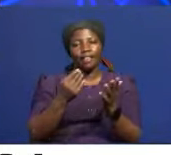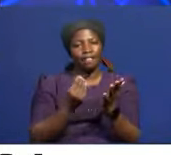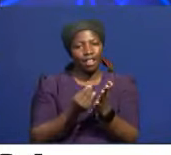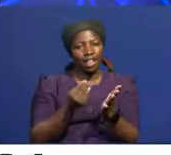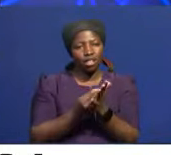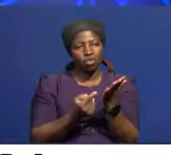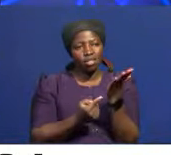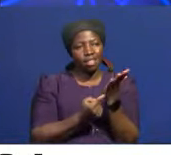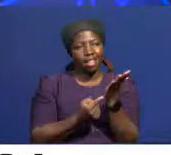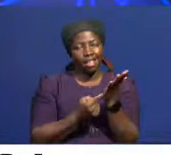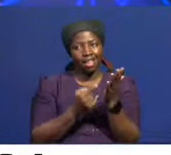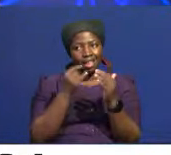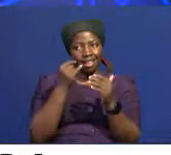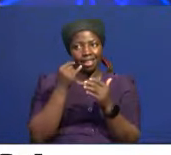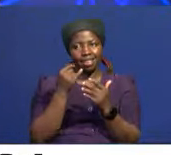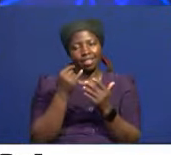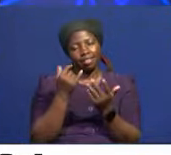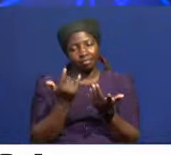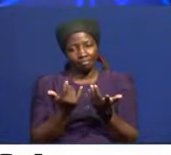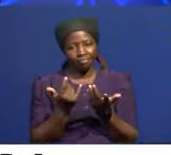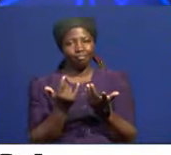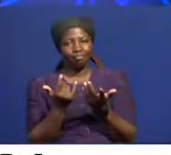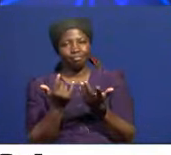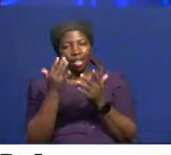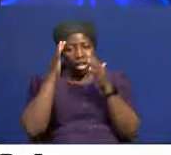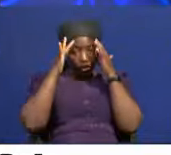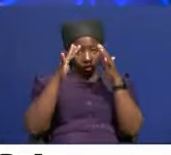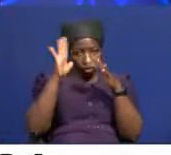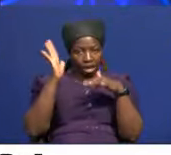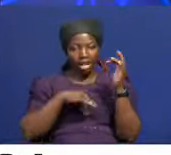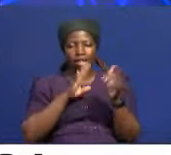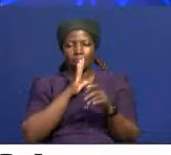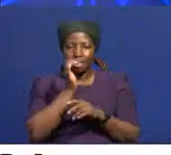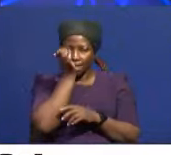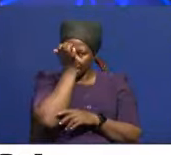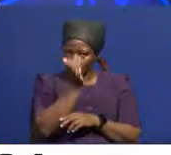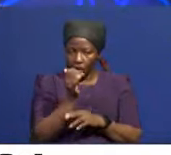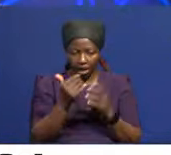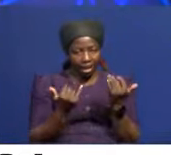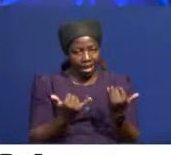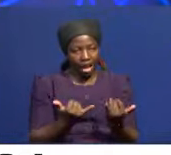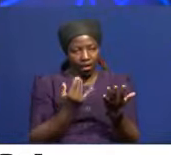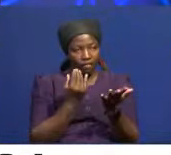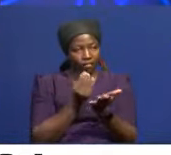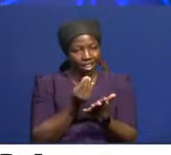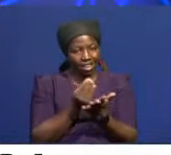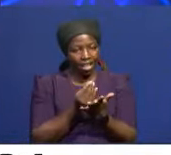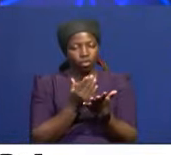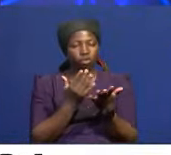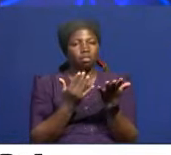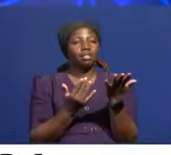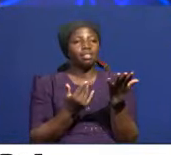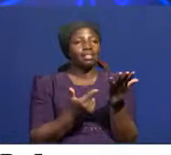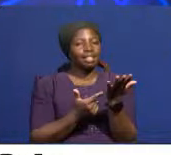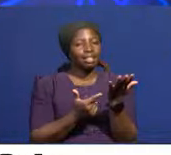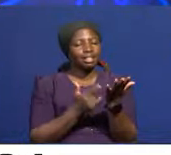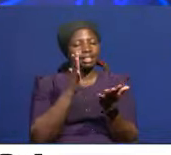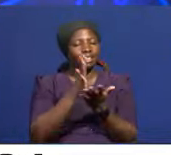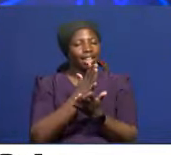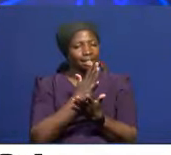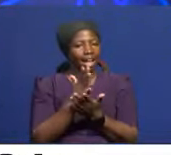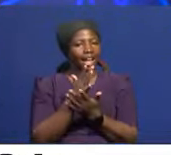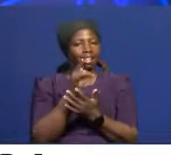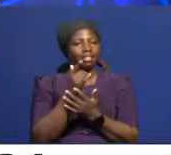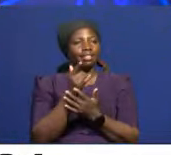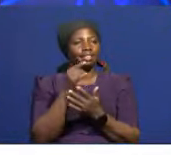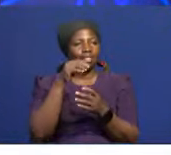be ignored. Our fintech sector is now firmly at the forefront of global innovation, with its product